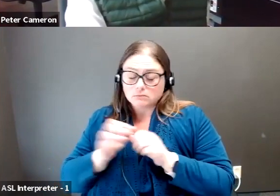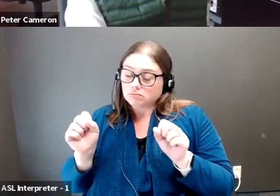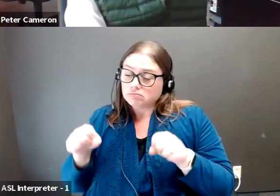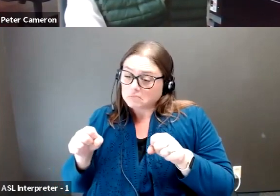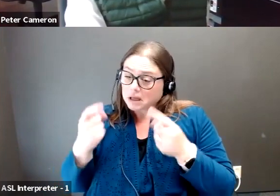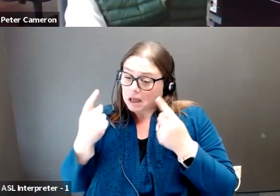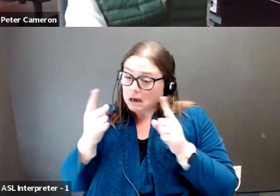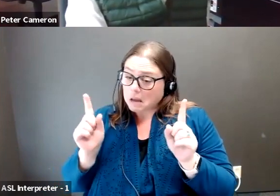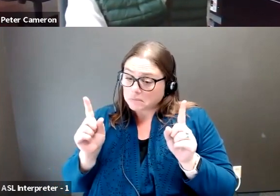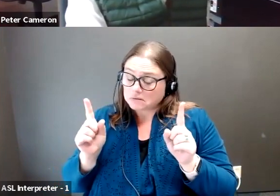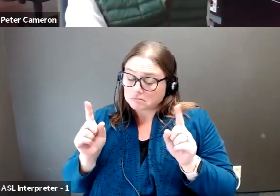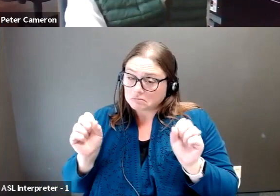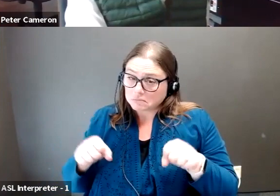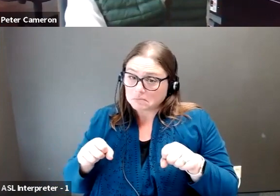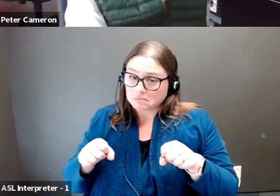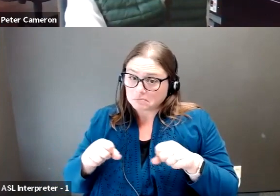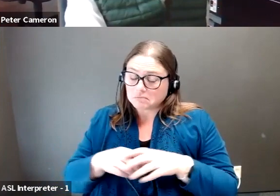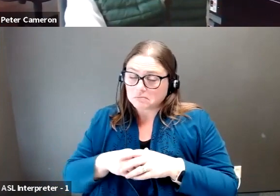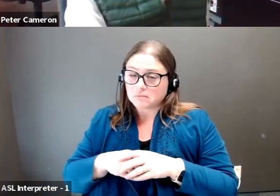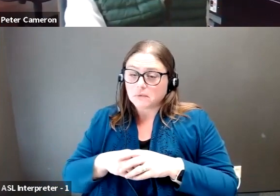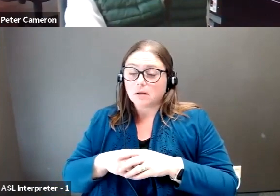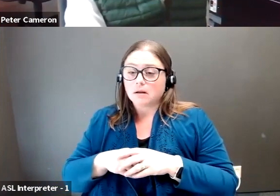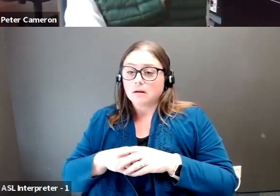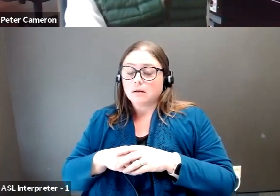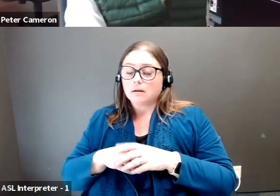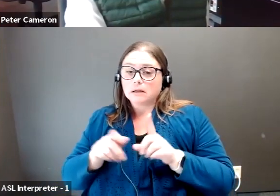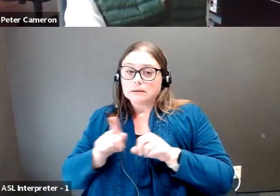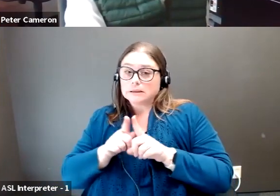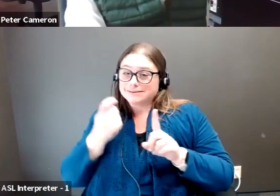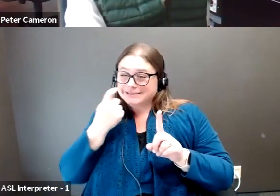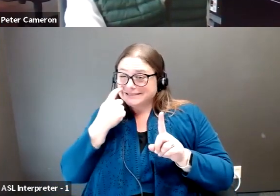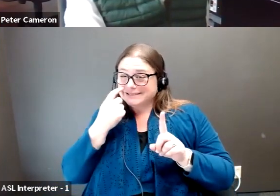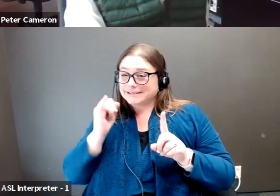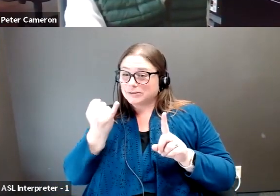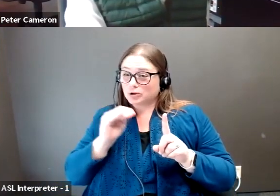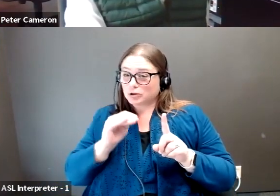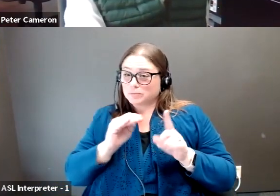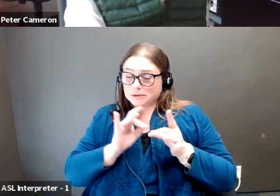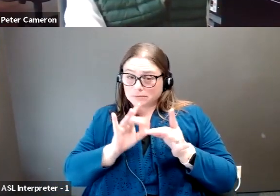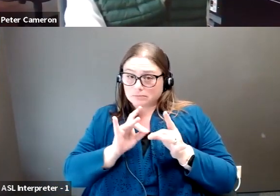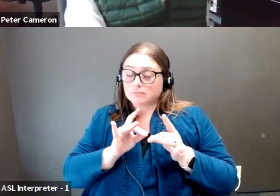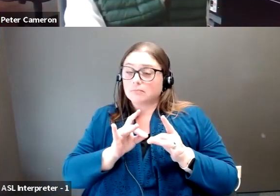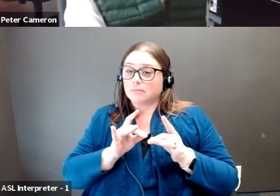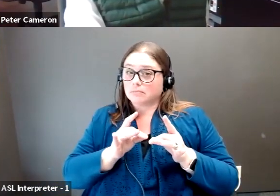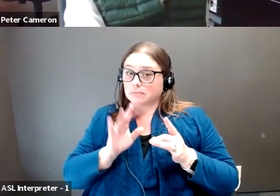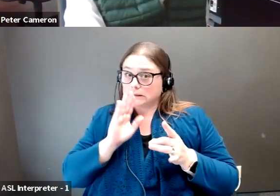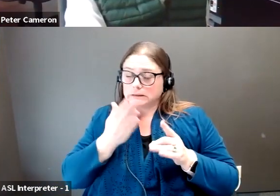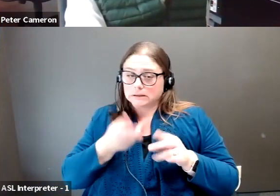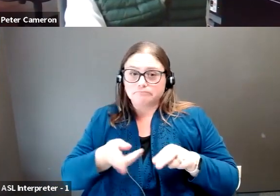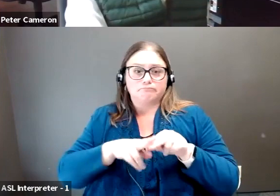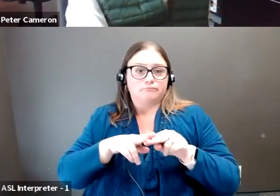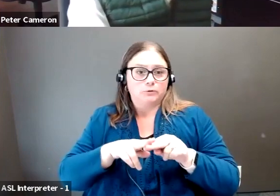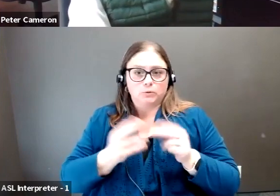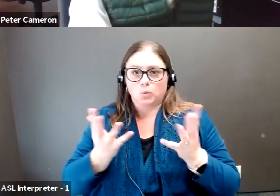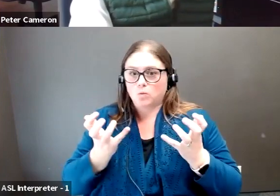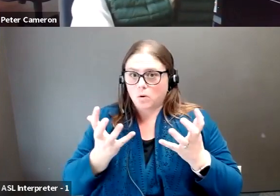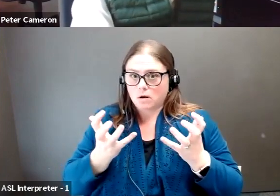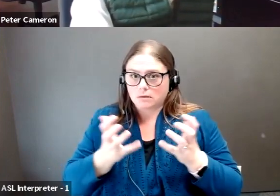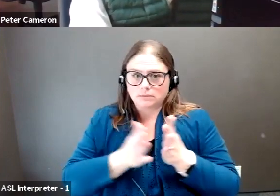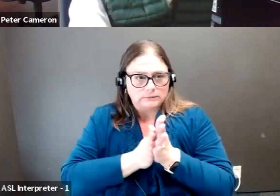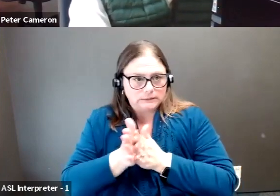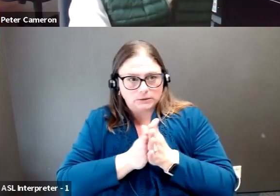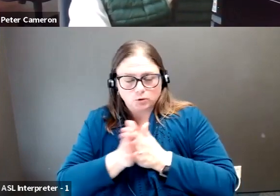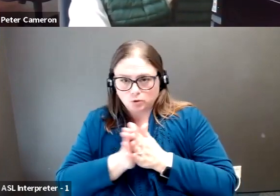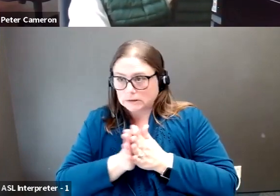and it sounds like what Jim was saying, that there's a, there is a demand and interest here. We just need to,